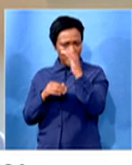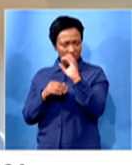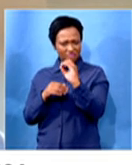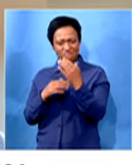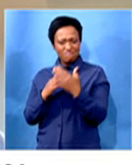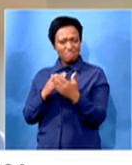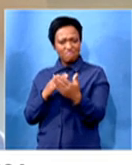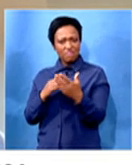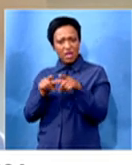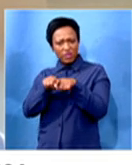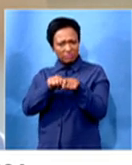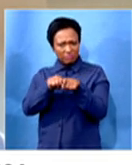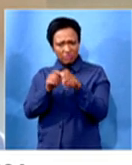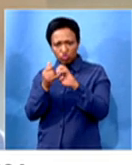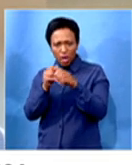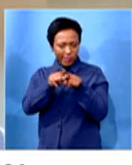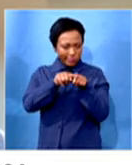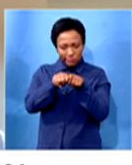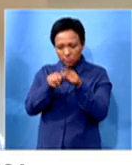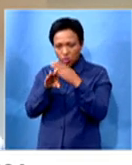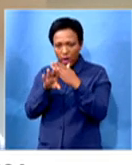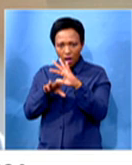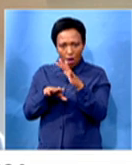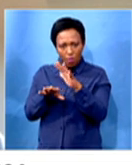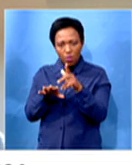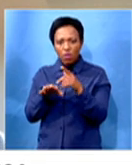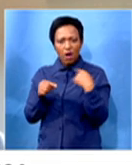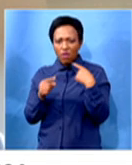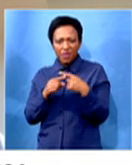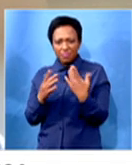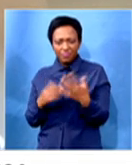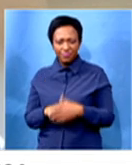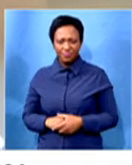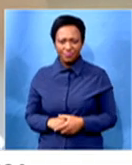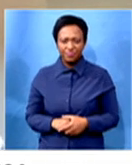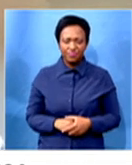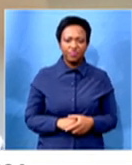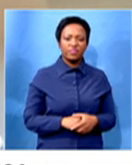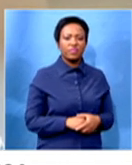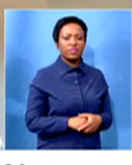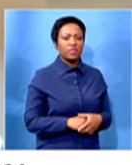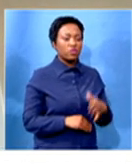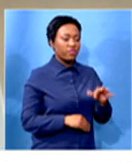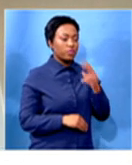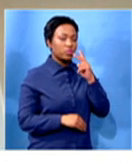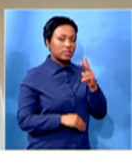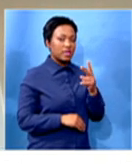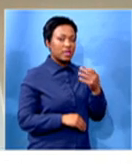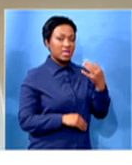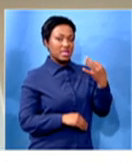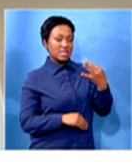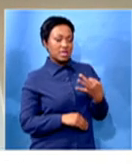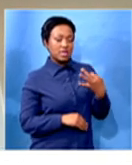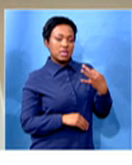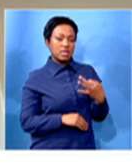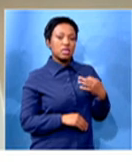far we are with these trials? Yes, so as you say, there are 3 trials that are sort of coming our way. The